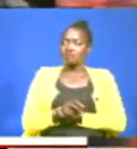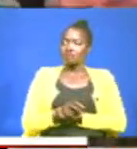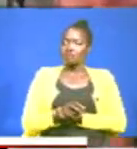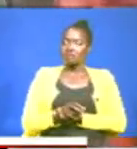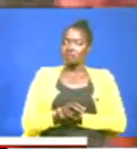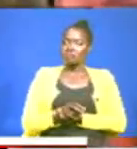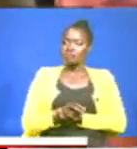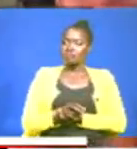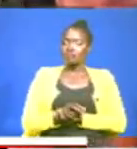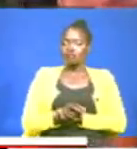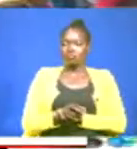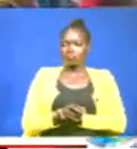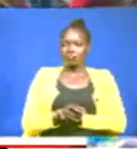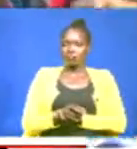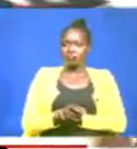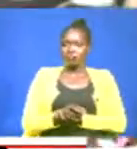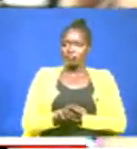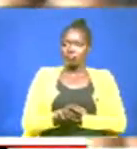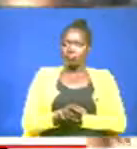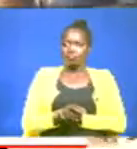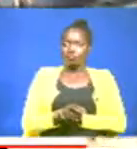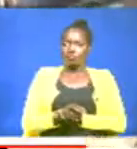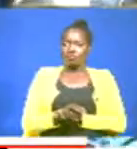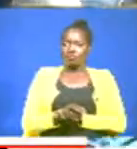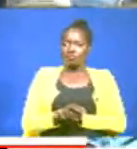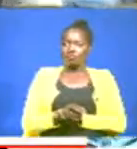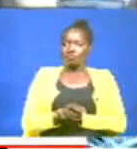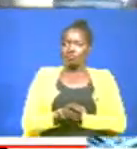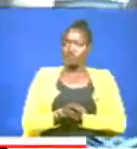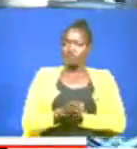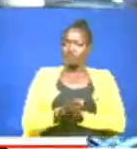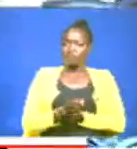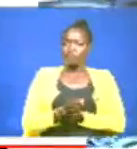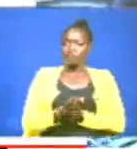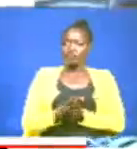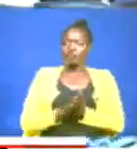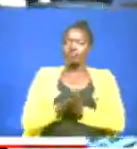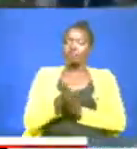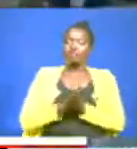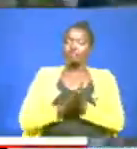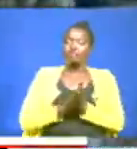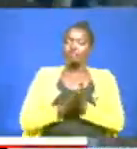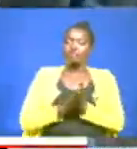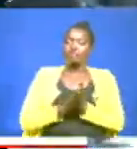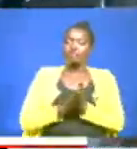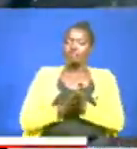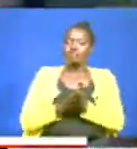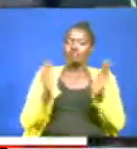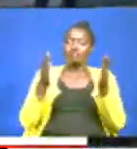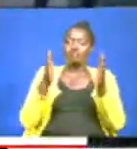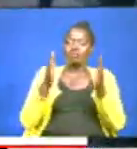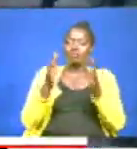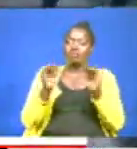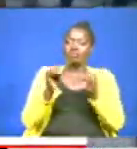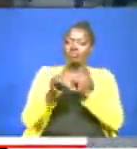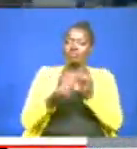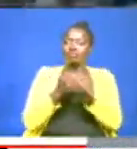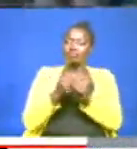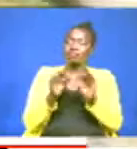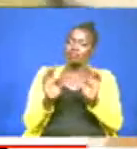Hundreds of Kenyans in Mombasa thronged public beaches and tourist resort hotels to celebrate the new year in